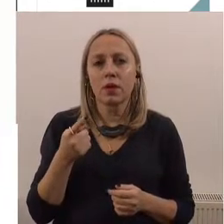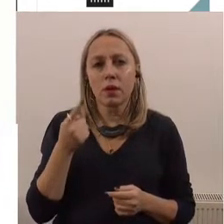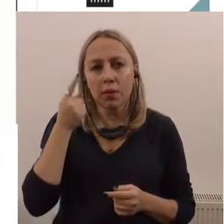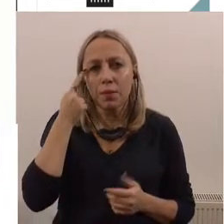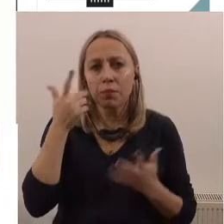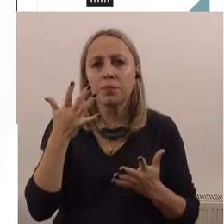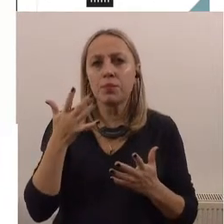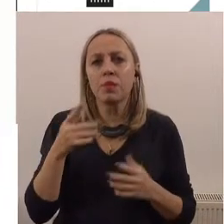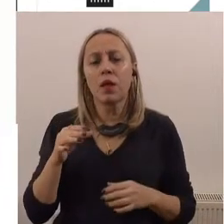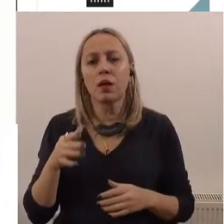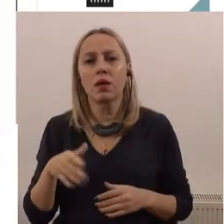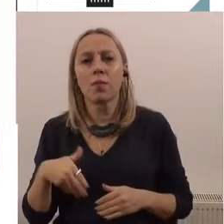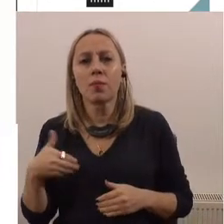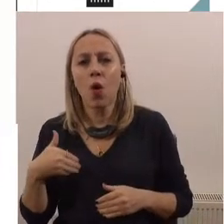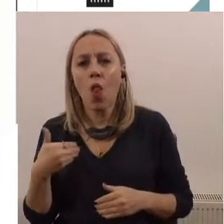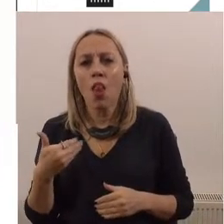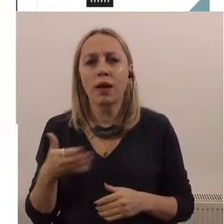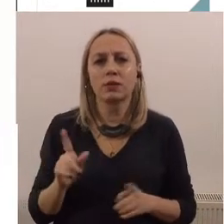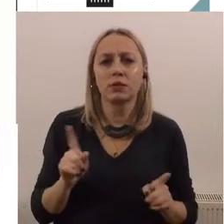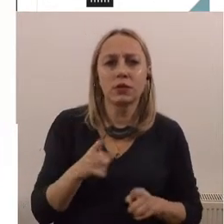place,